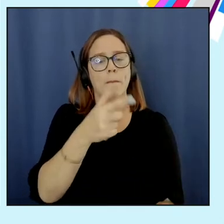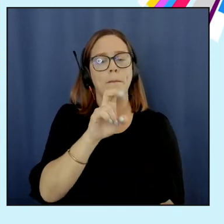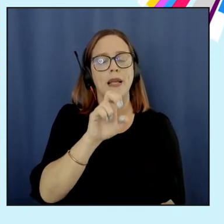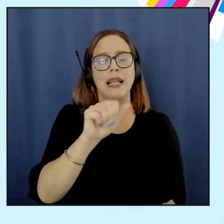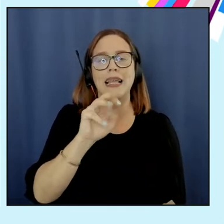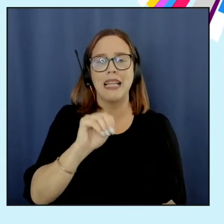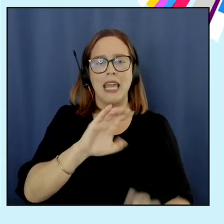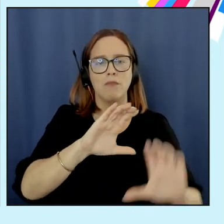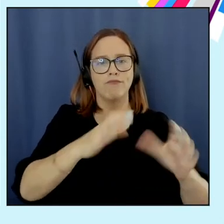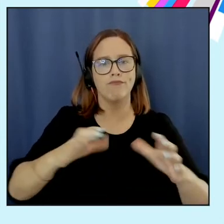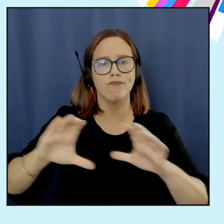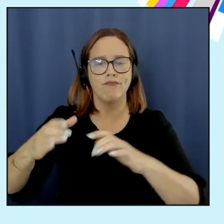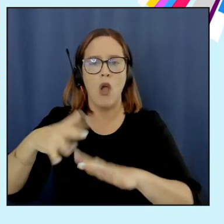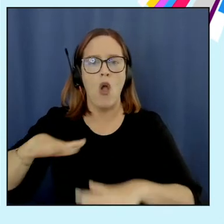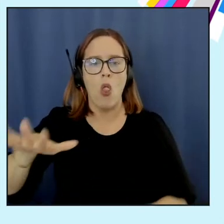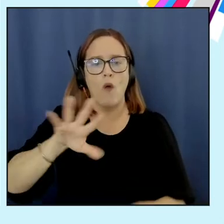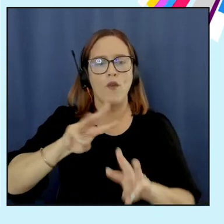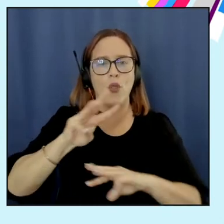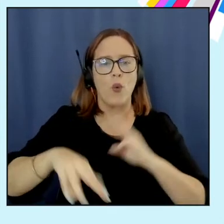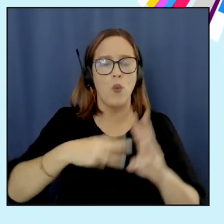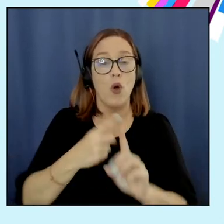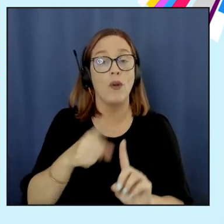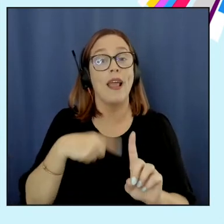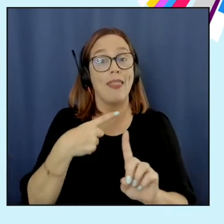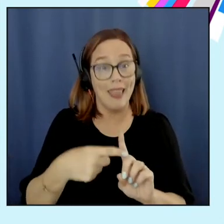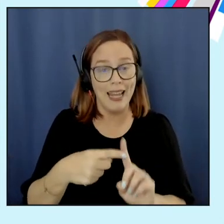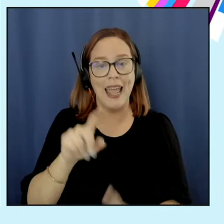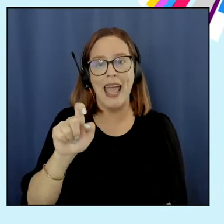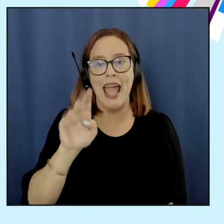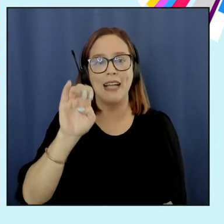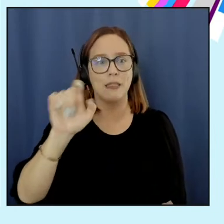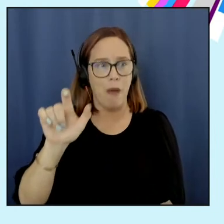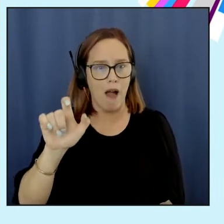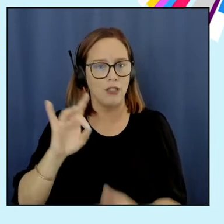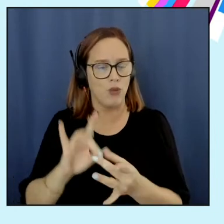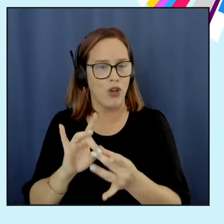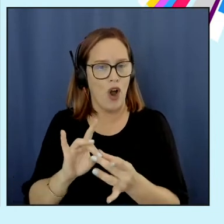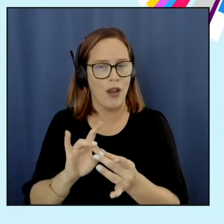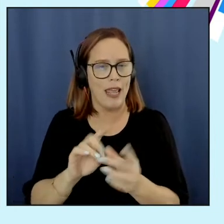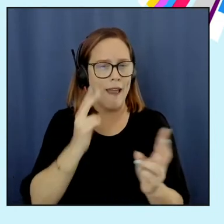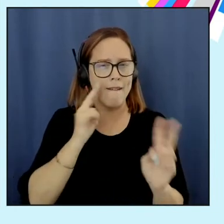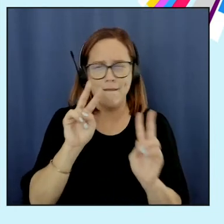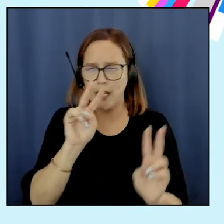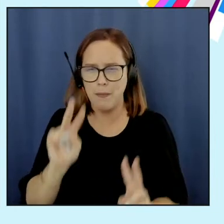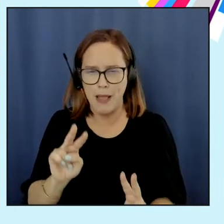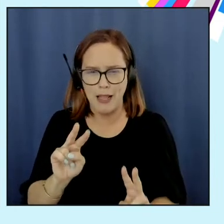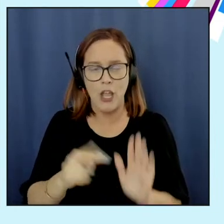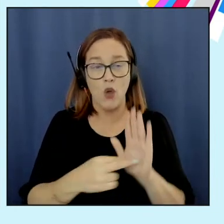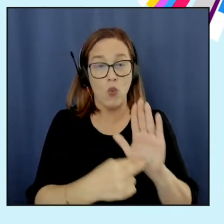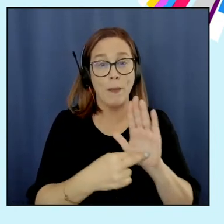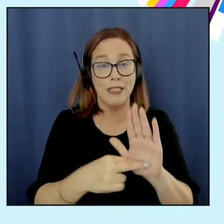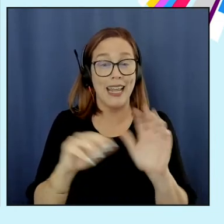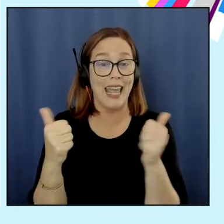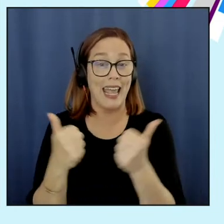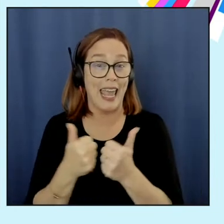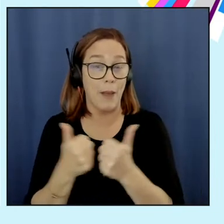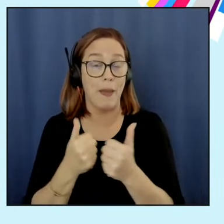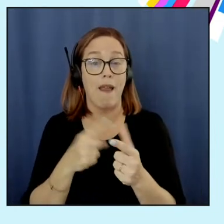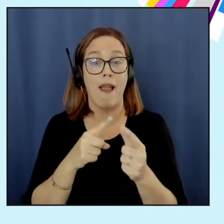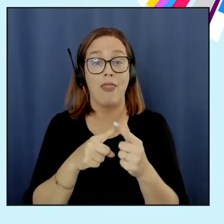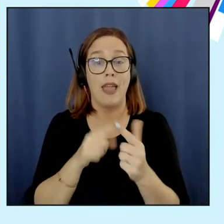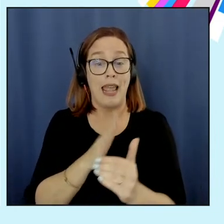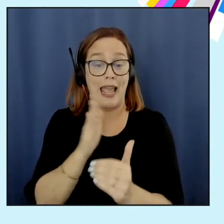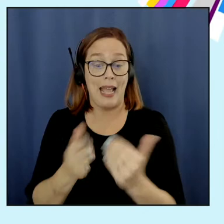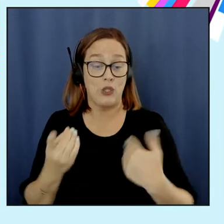Xbox LGBTQIA plus about visibility and representation in gaming. And we'll close today with conversations with folks from